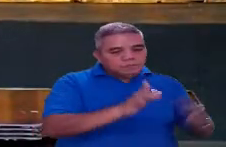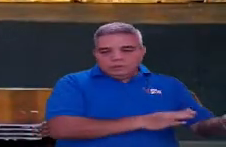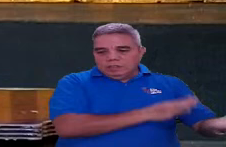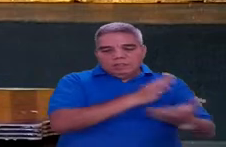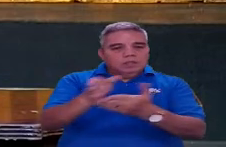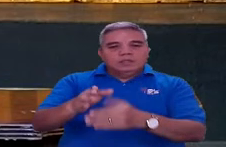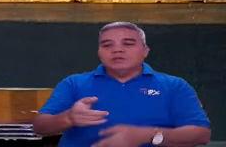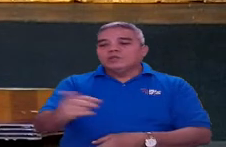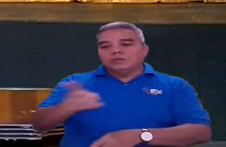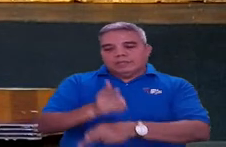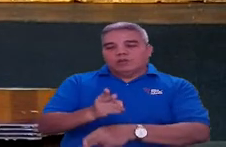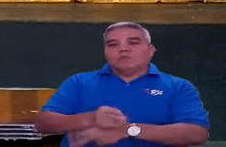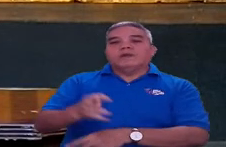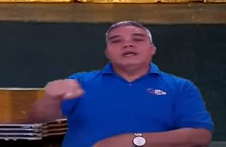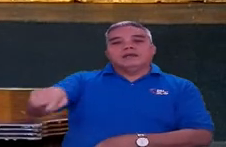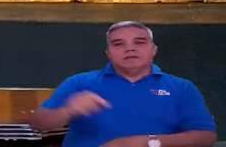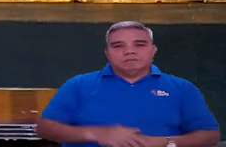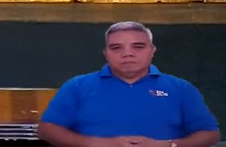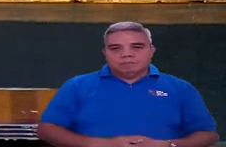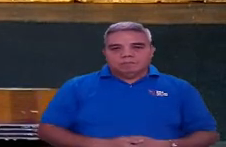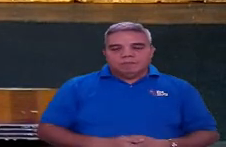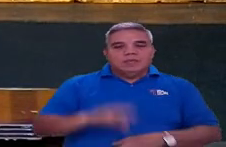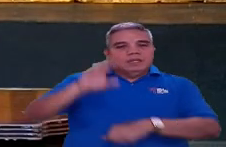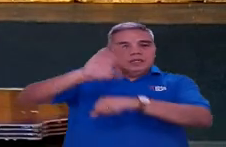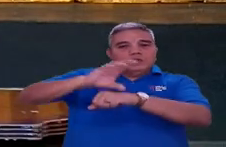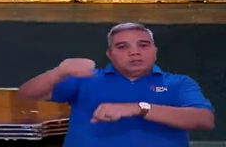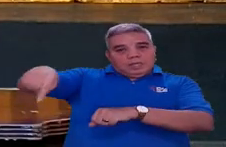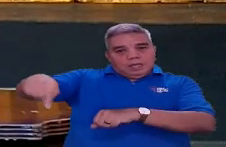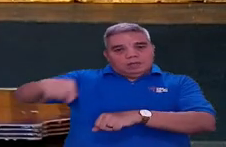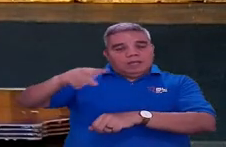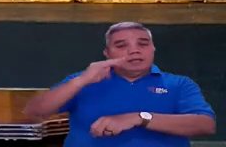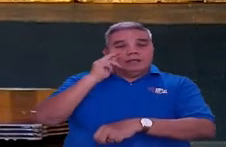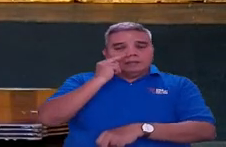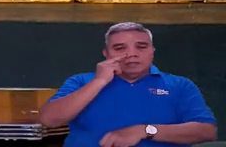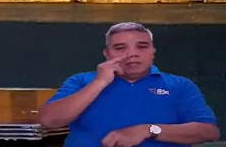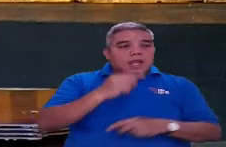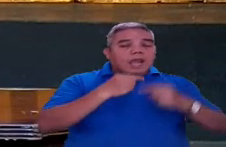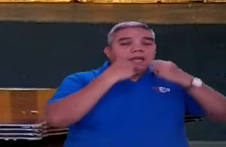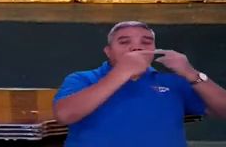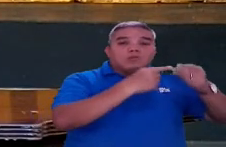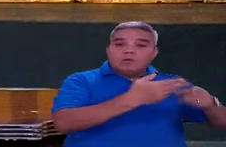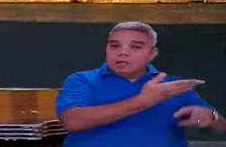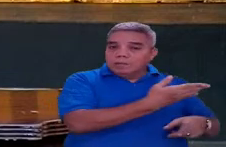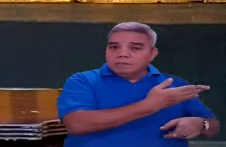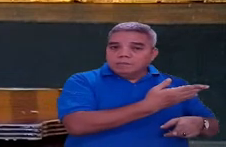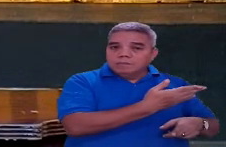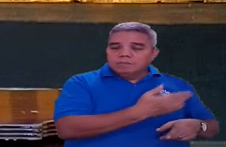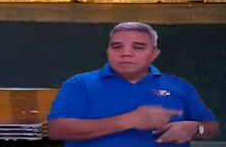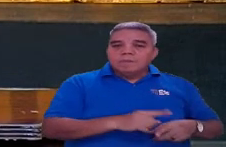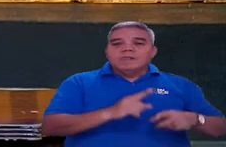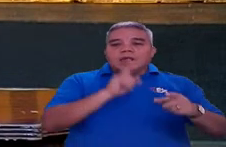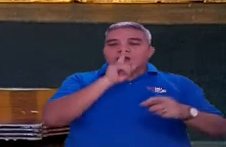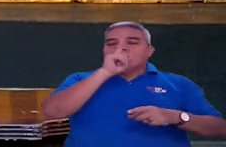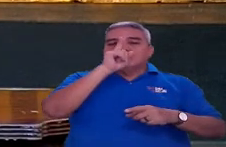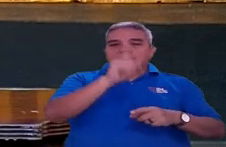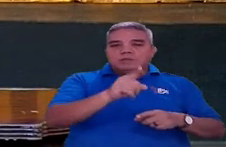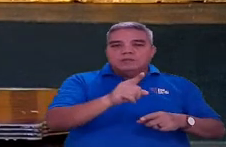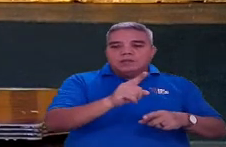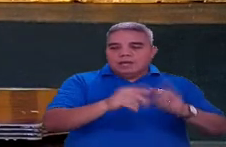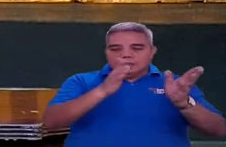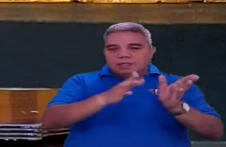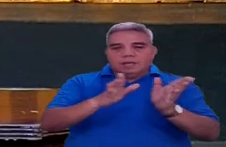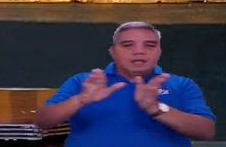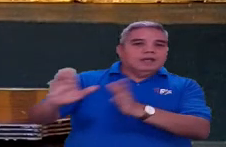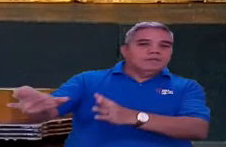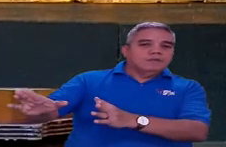come to Manapla. You take over here, the church here." And he installed me there. As soon as he